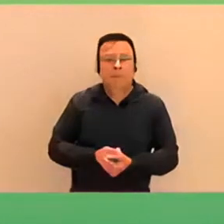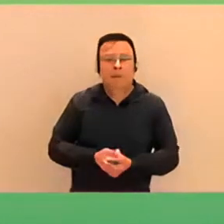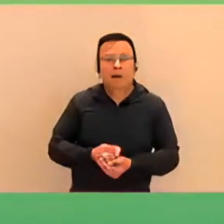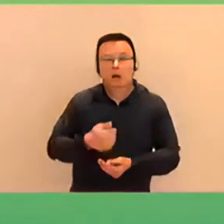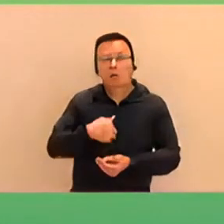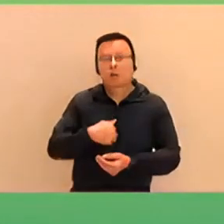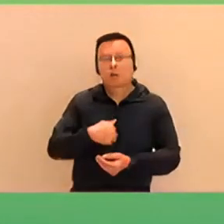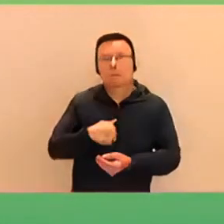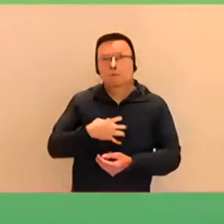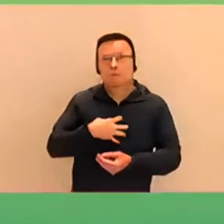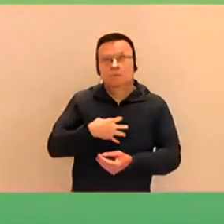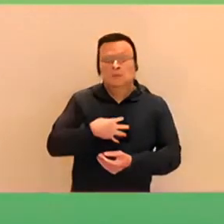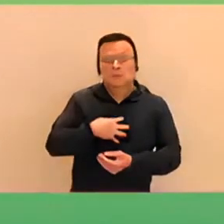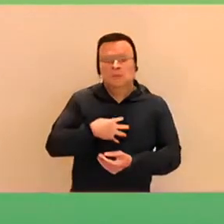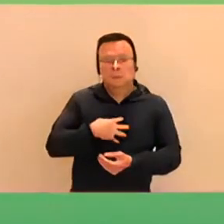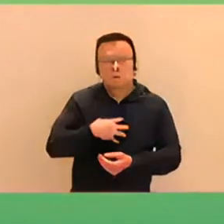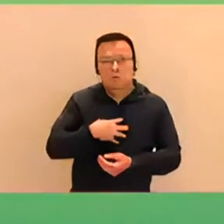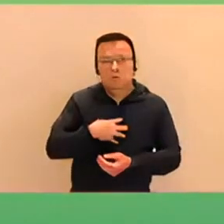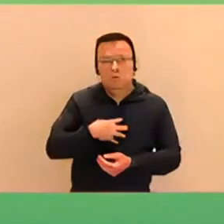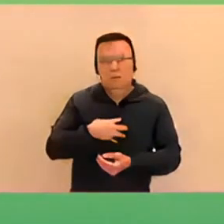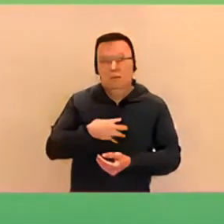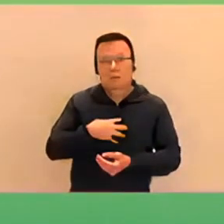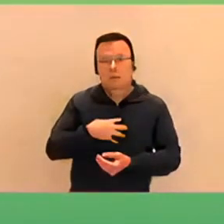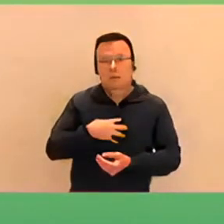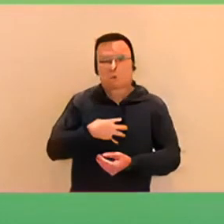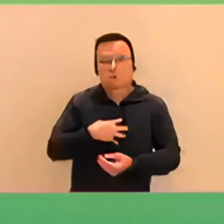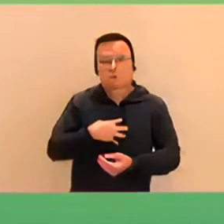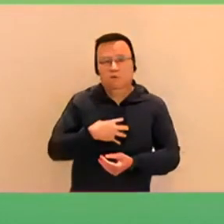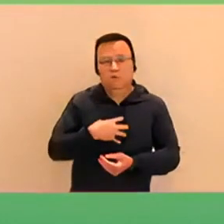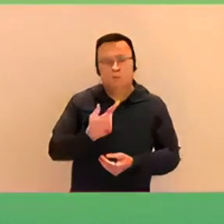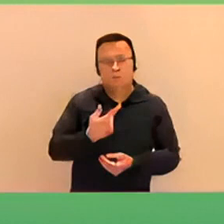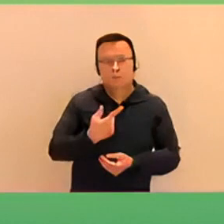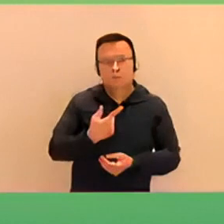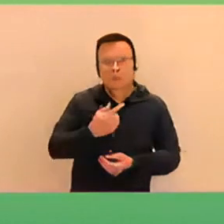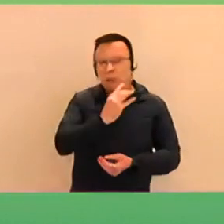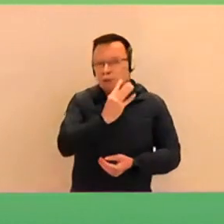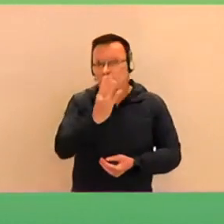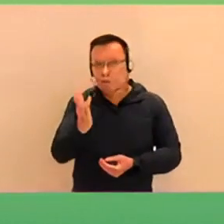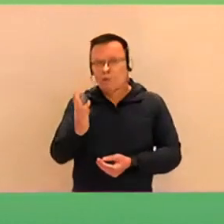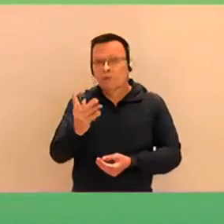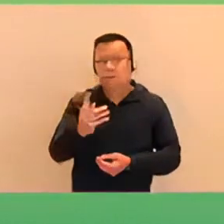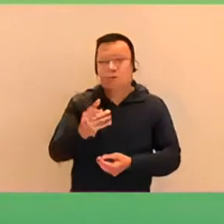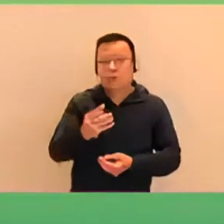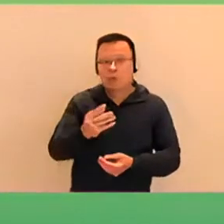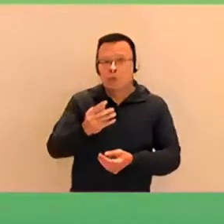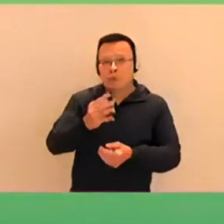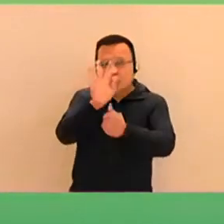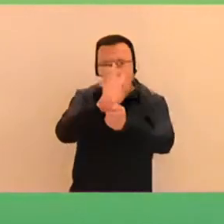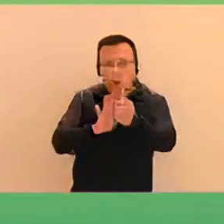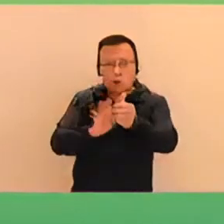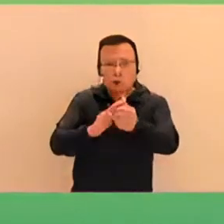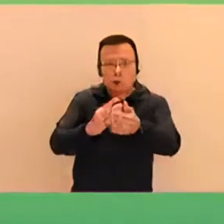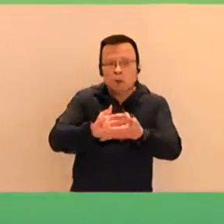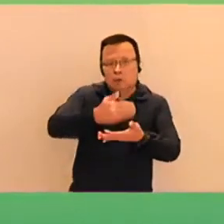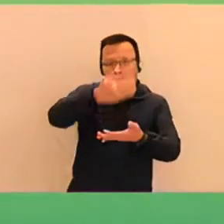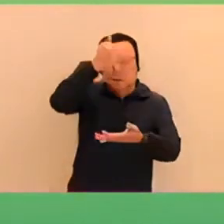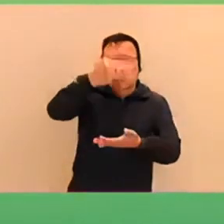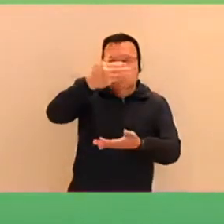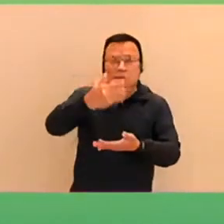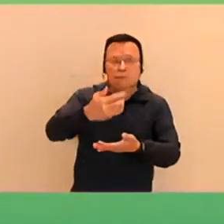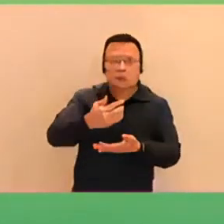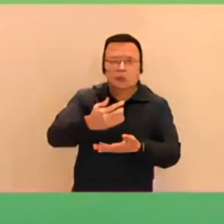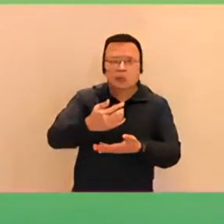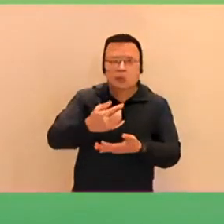performance, obviously. But also we mentioned that the operation and maintenance, the occupant behaviors, and